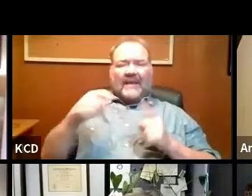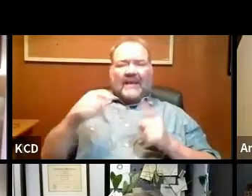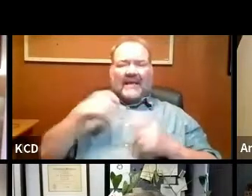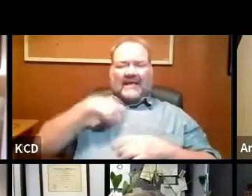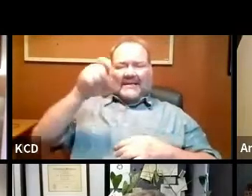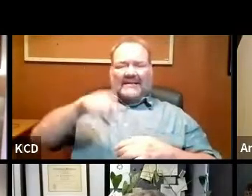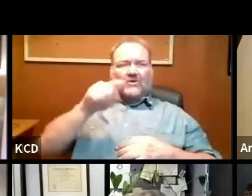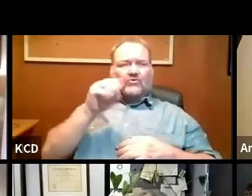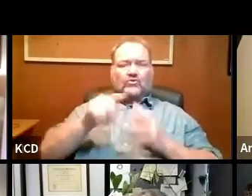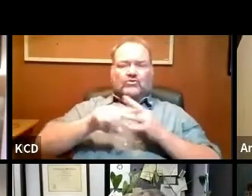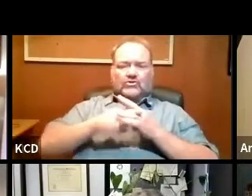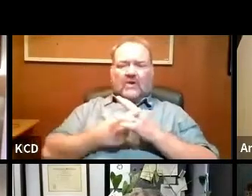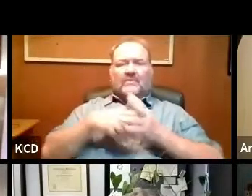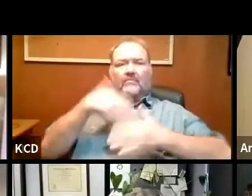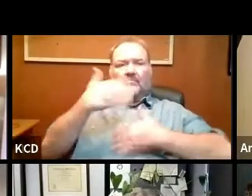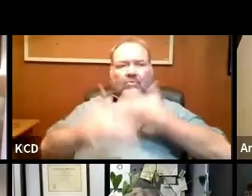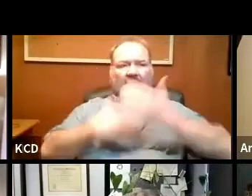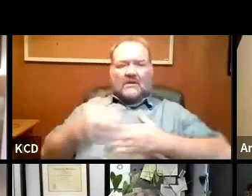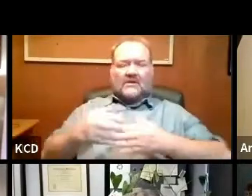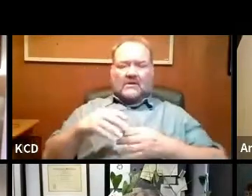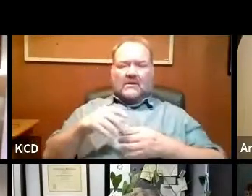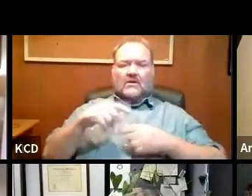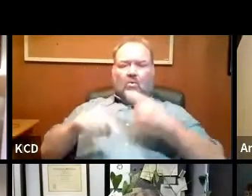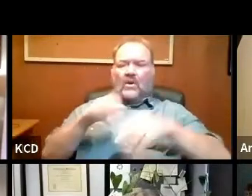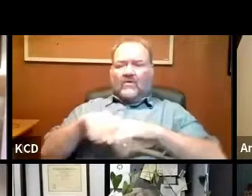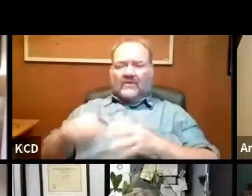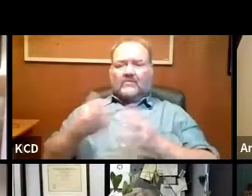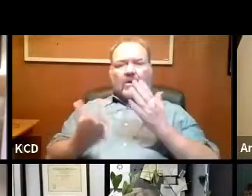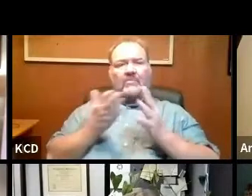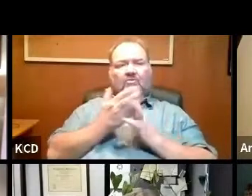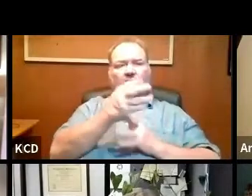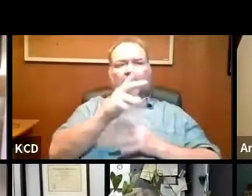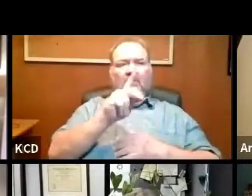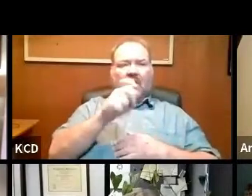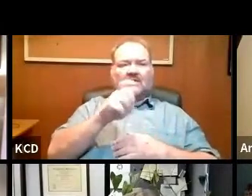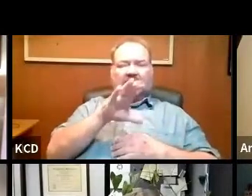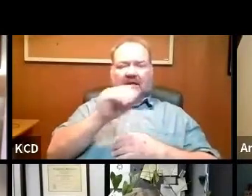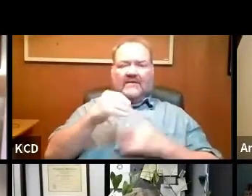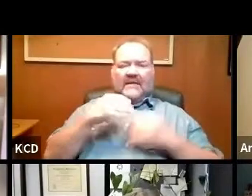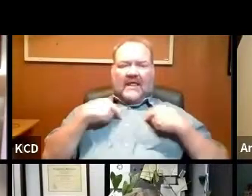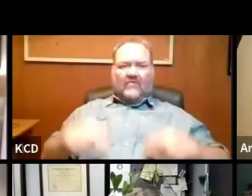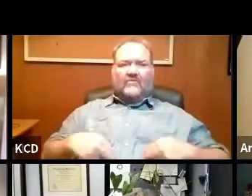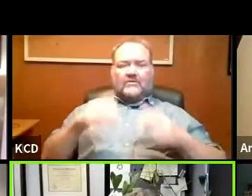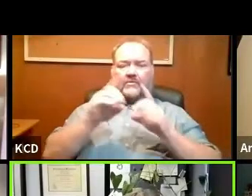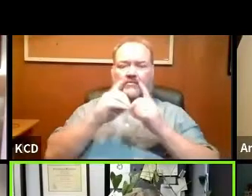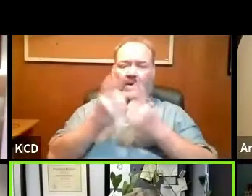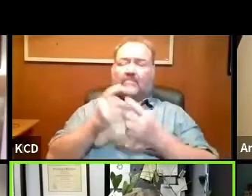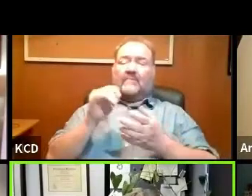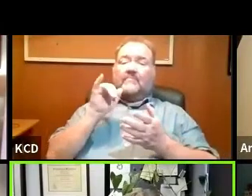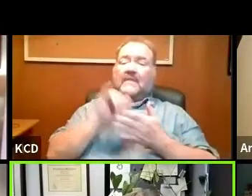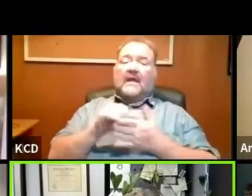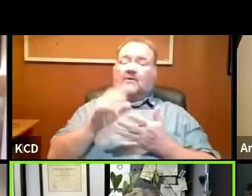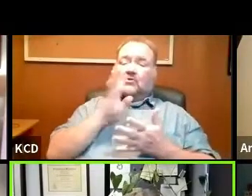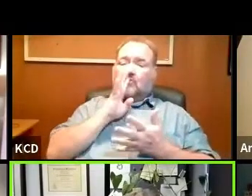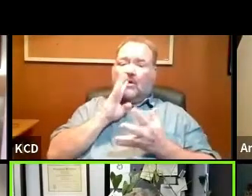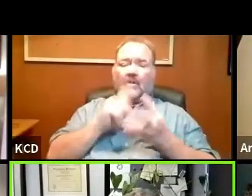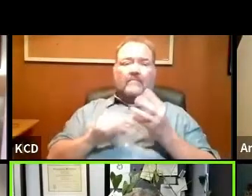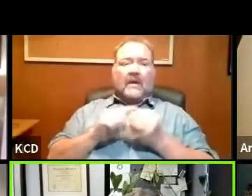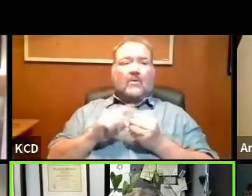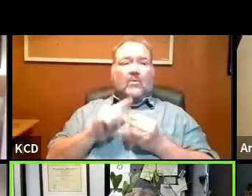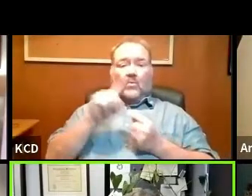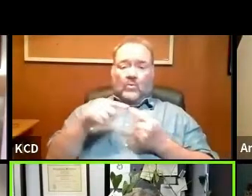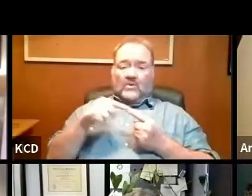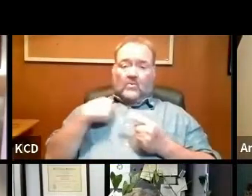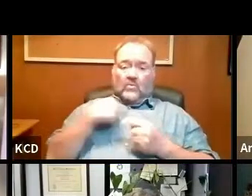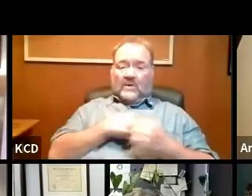the process going on this probably through Knox County Health Department. And that is, when we have